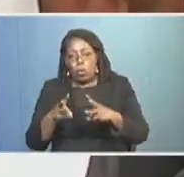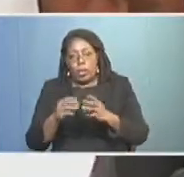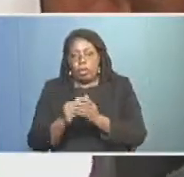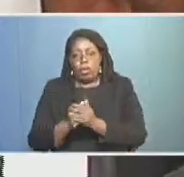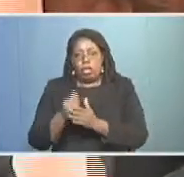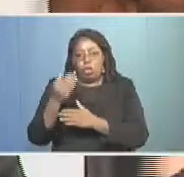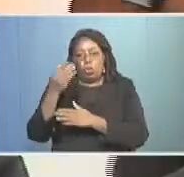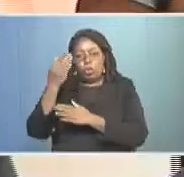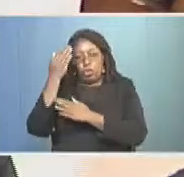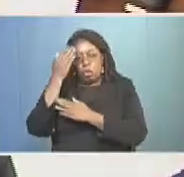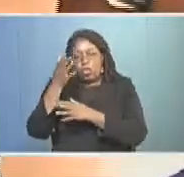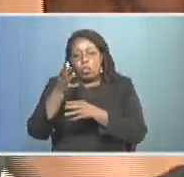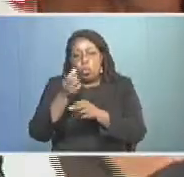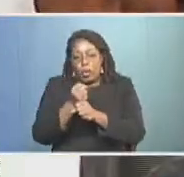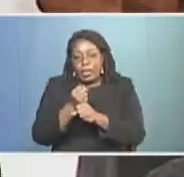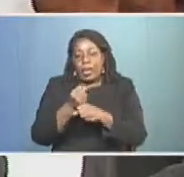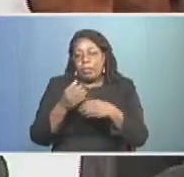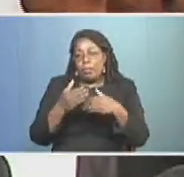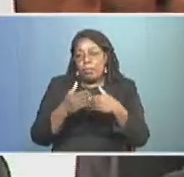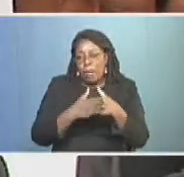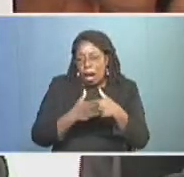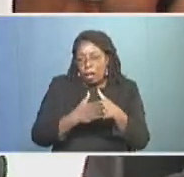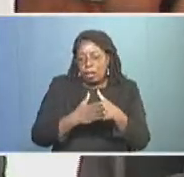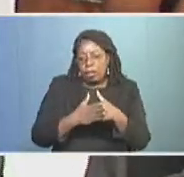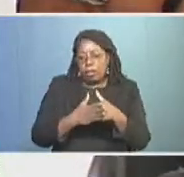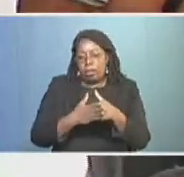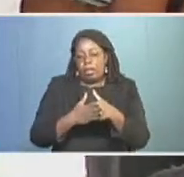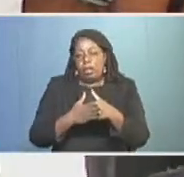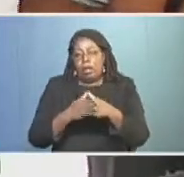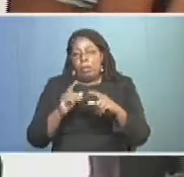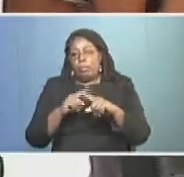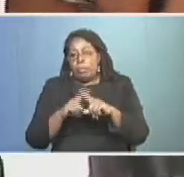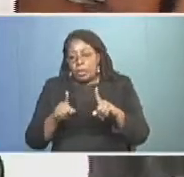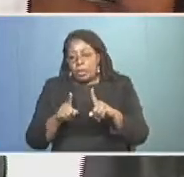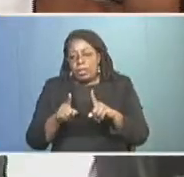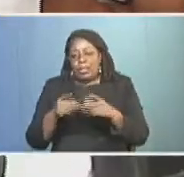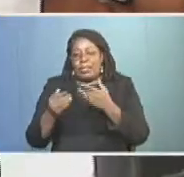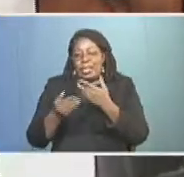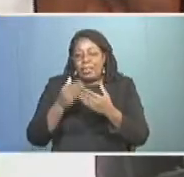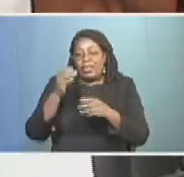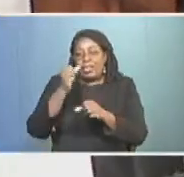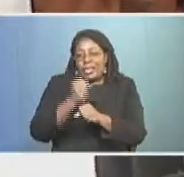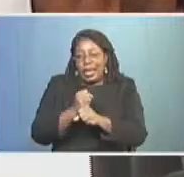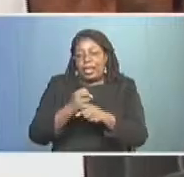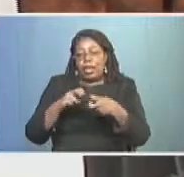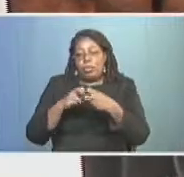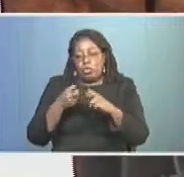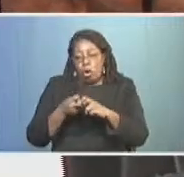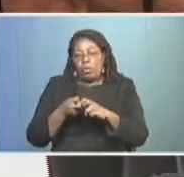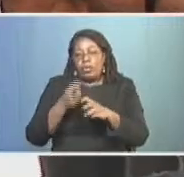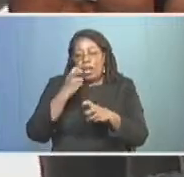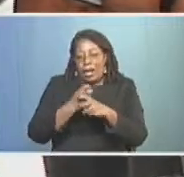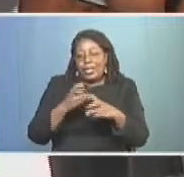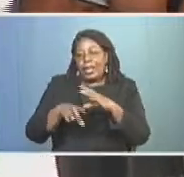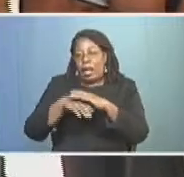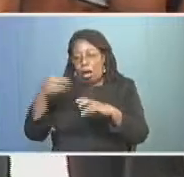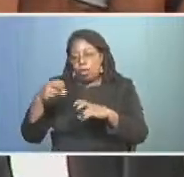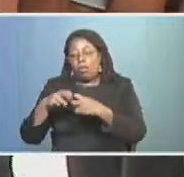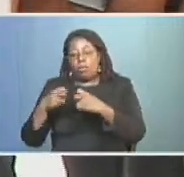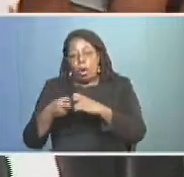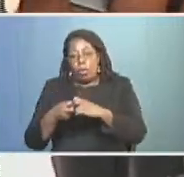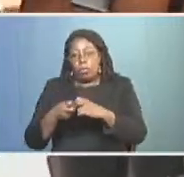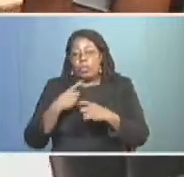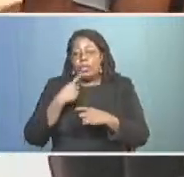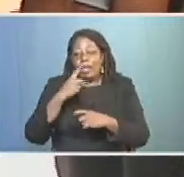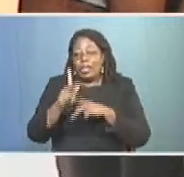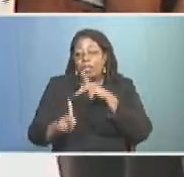is always probably the sweetest thing for some people, but it's easy to get in trouble and it's certainly hard to get out. So we're advising